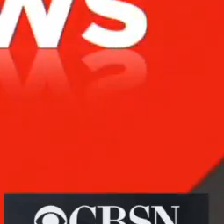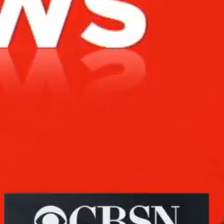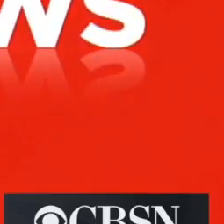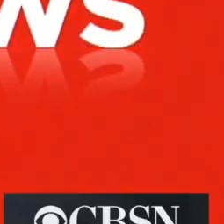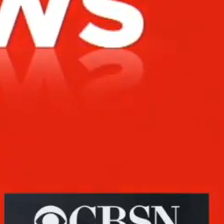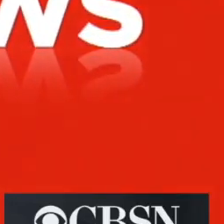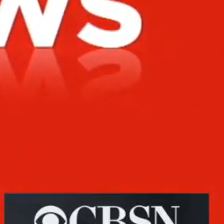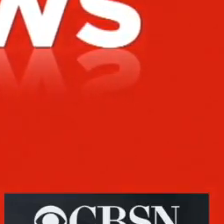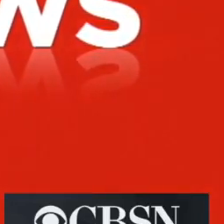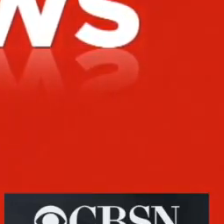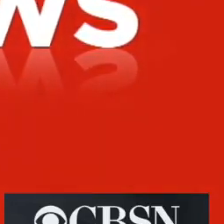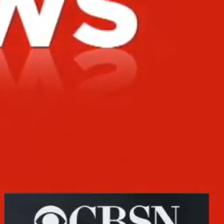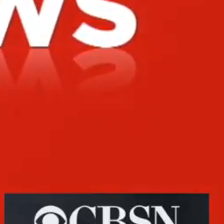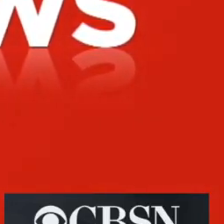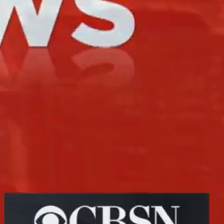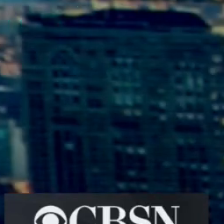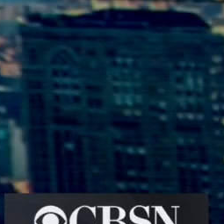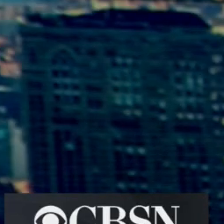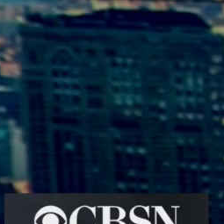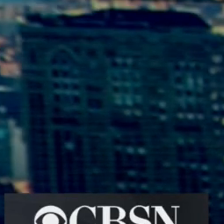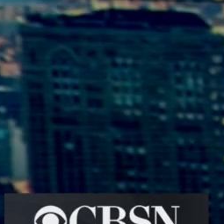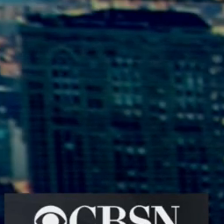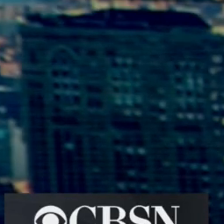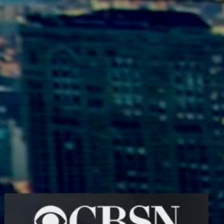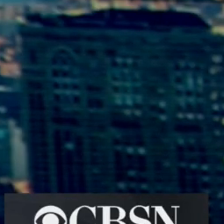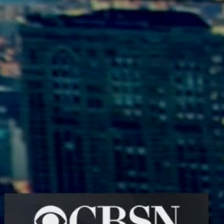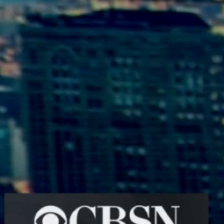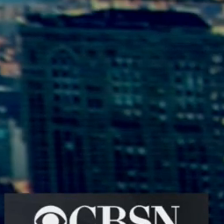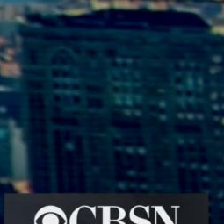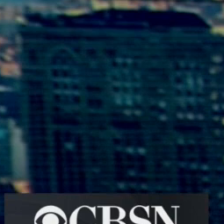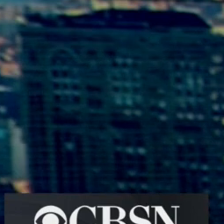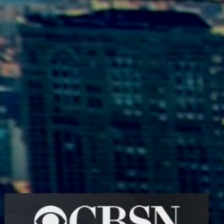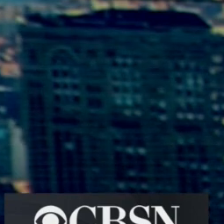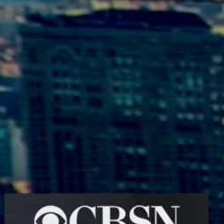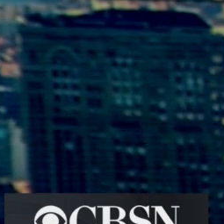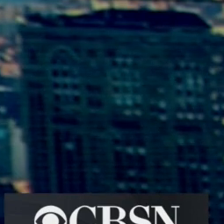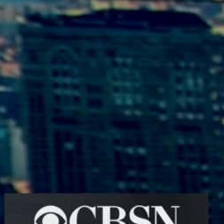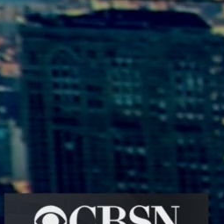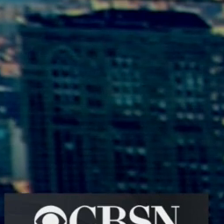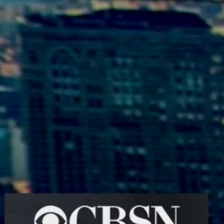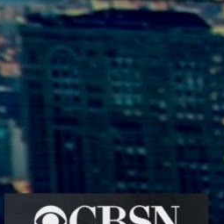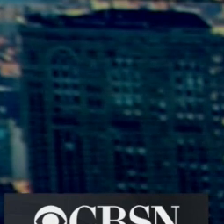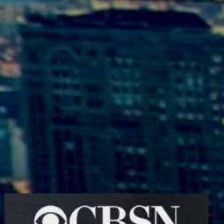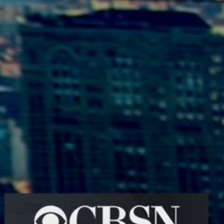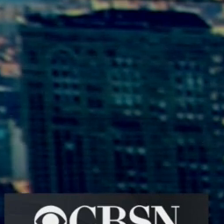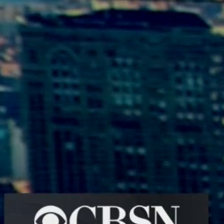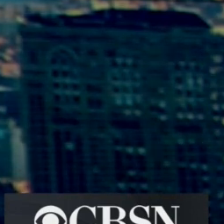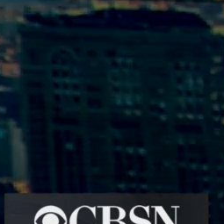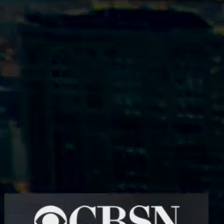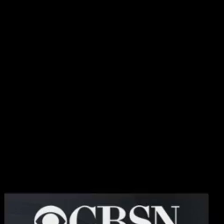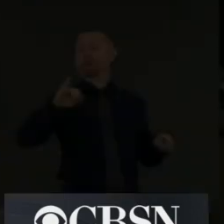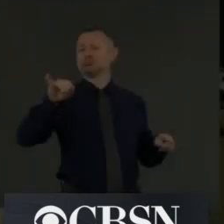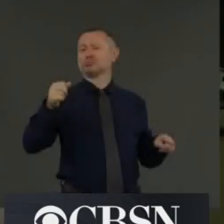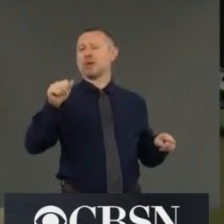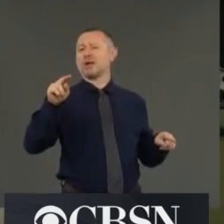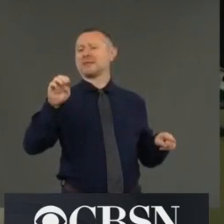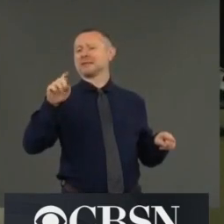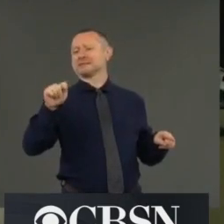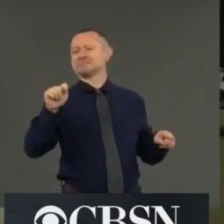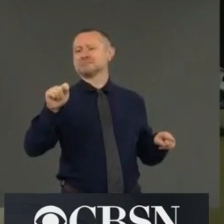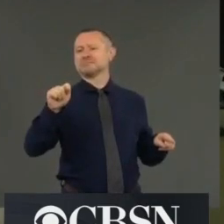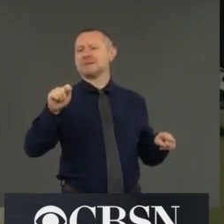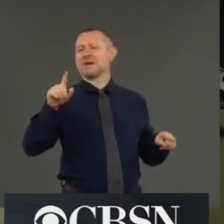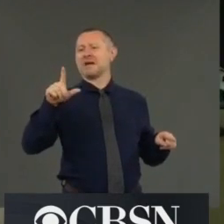This is breaking news. Governor Cuomo is giving an update on the coronavirus pandemic in New York. Let's go to it now.